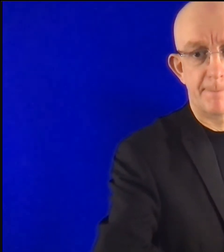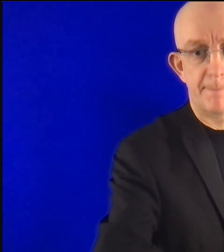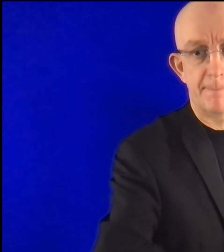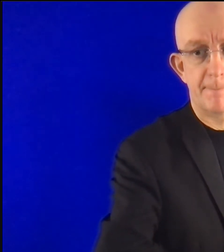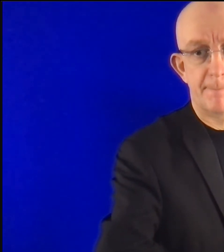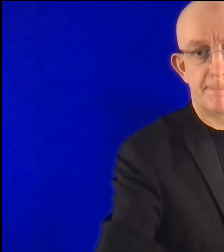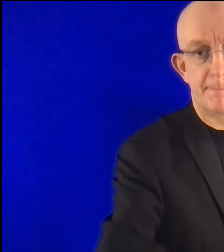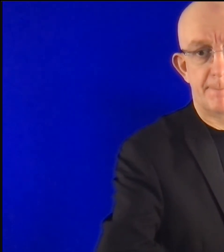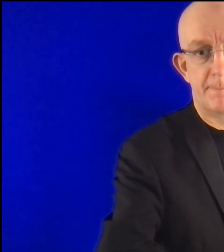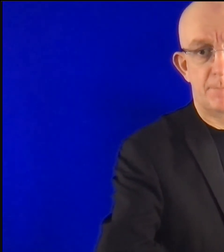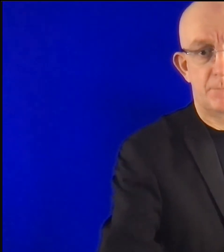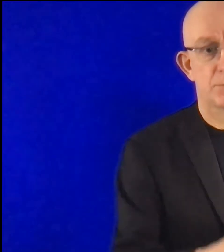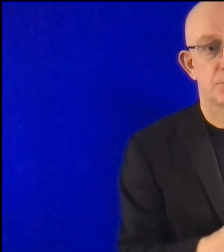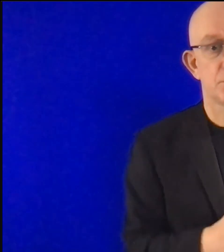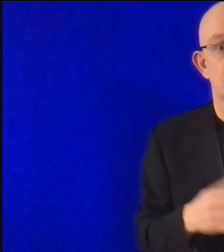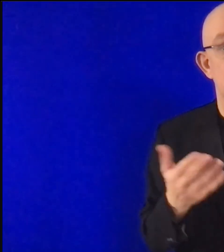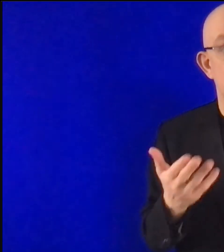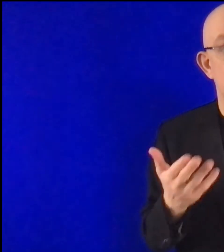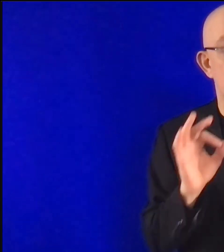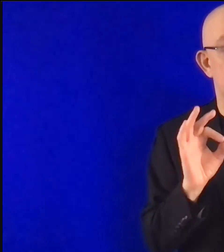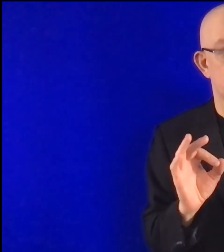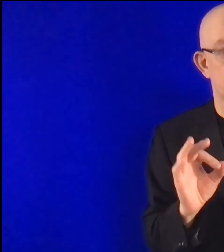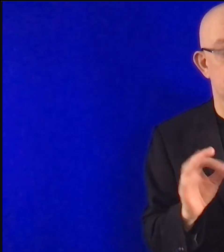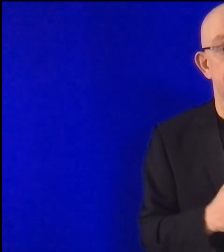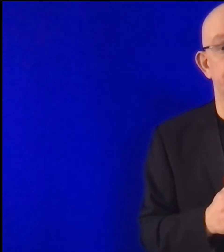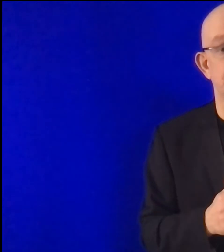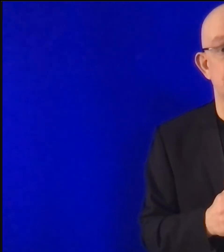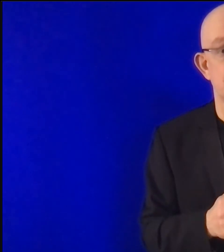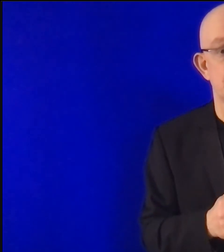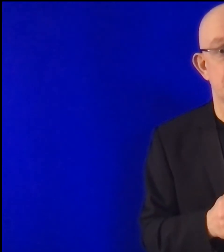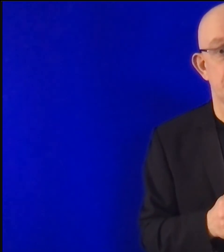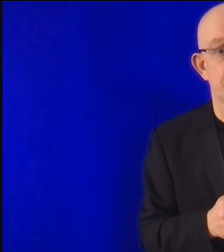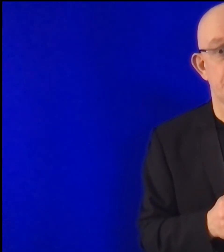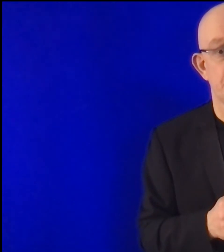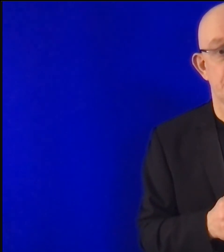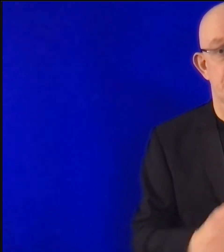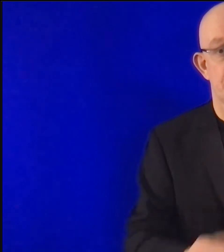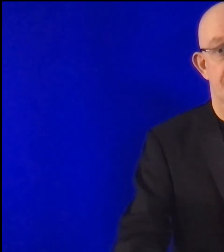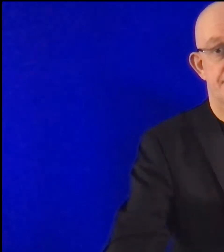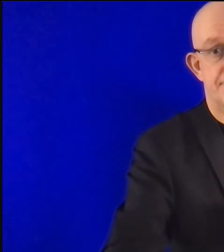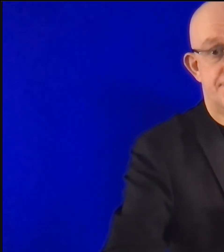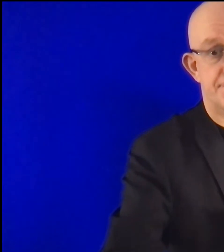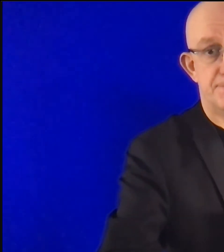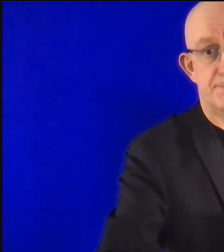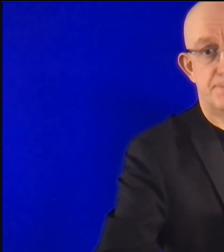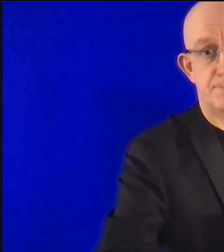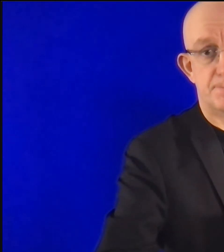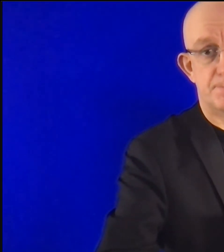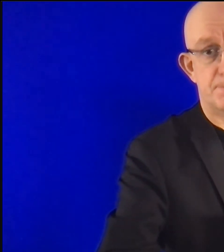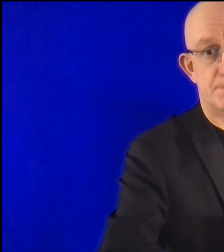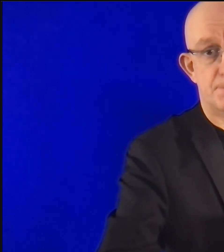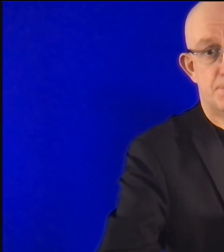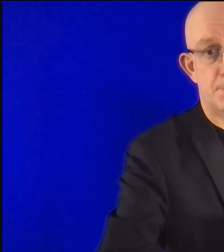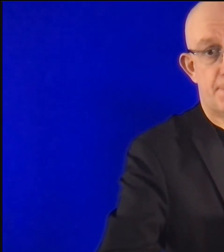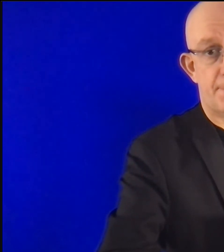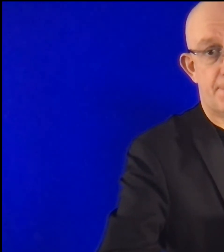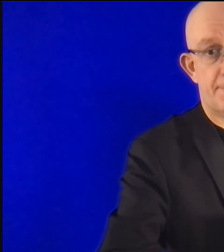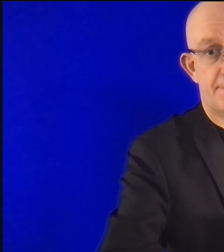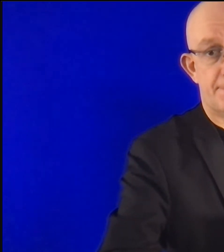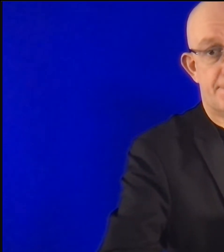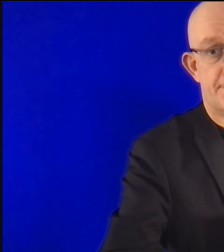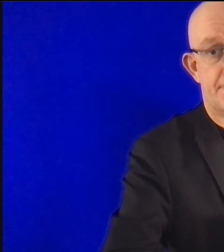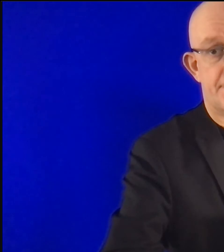yeah. So that is how we are getting delayed services, which again leads to denial of services. And